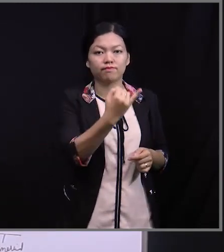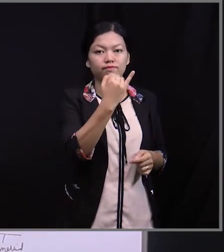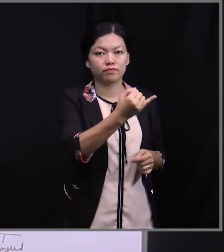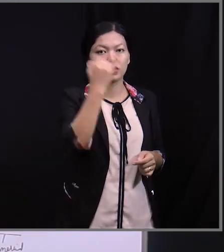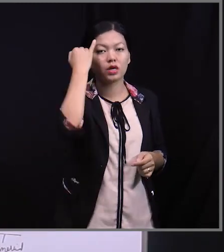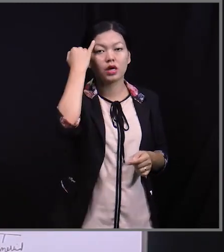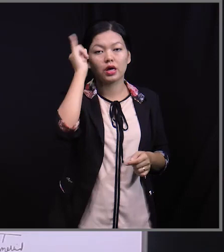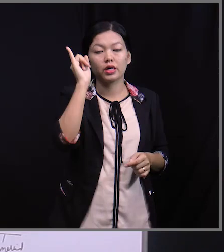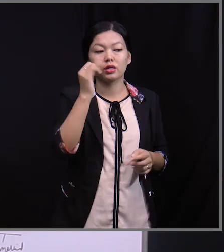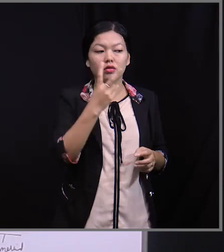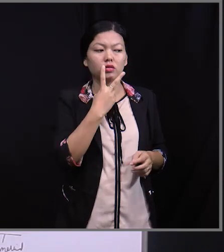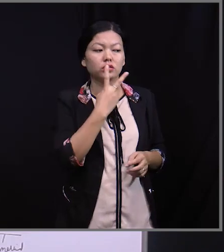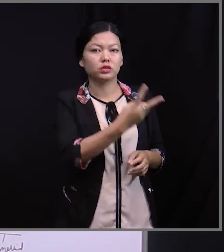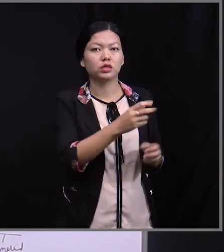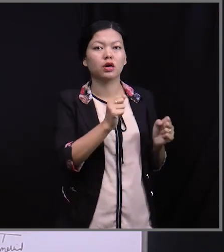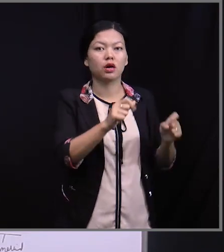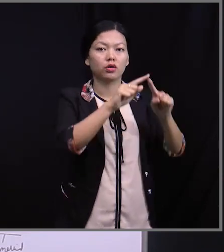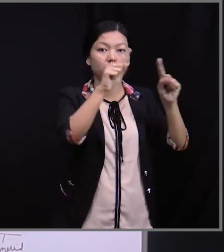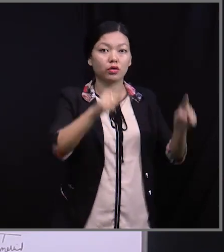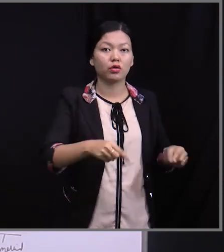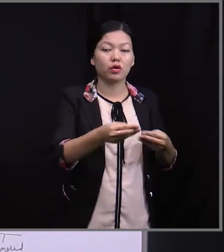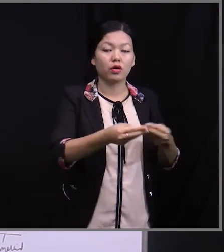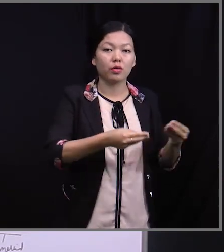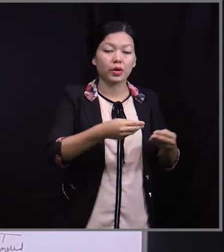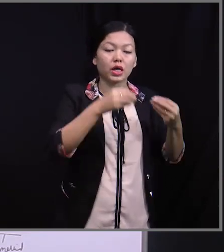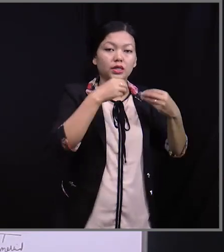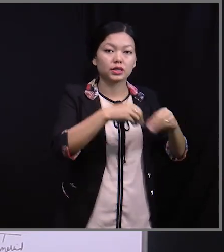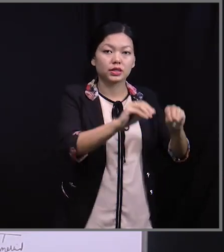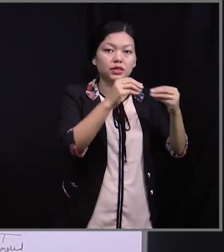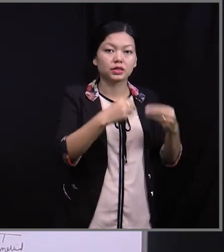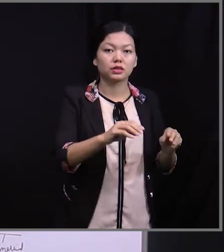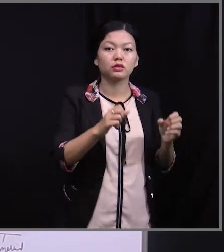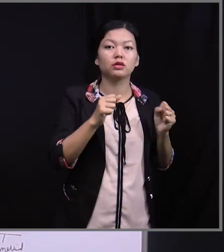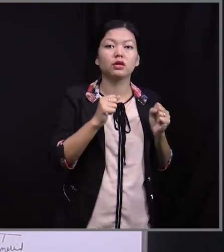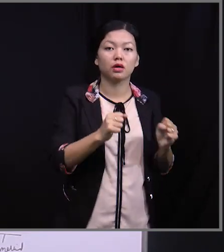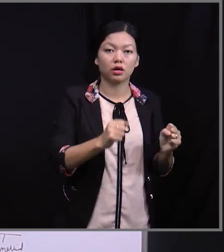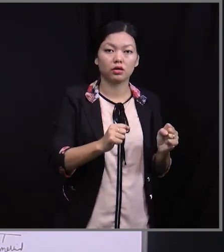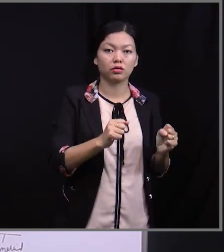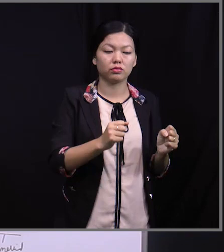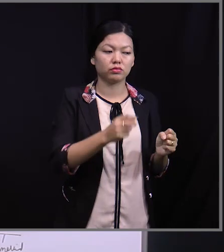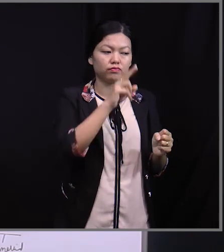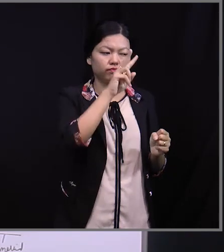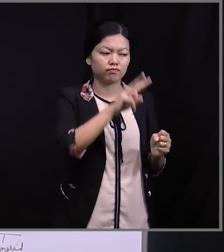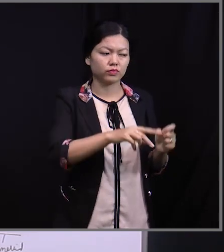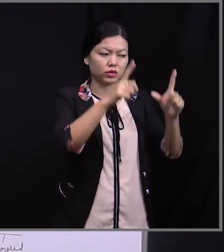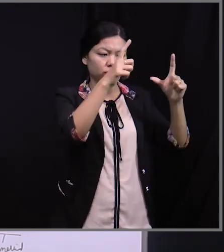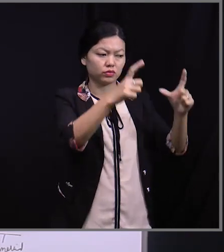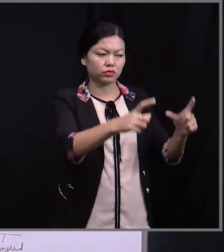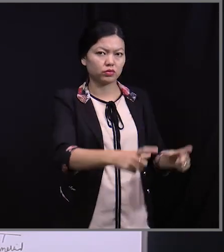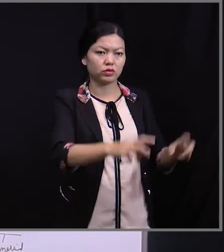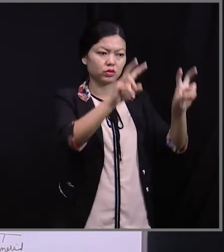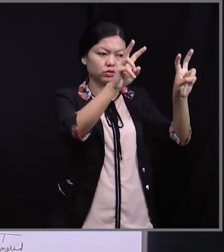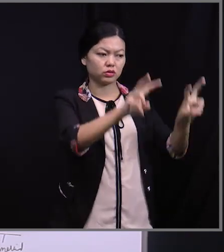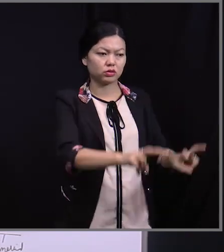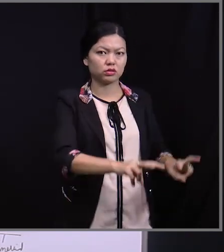investigate the market or do market surveys. We need to understand what is the demand of the product in